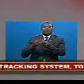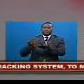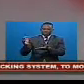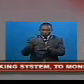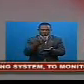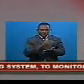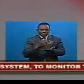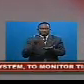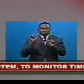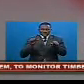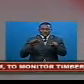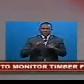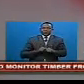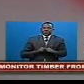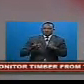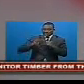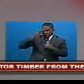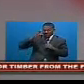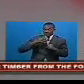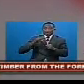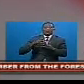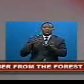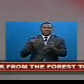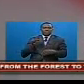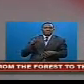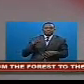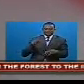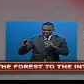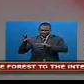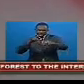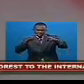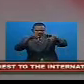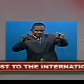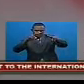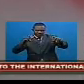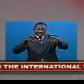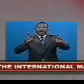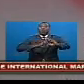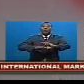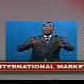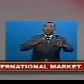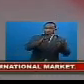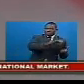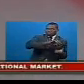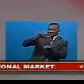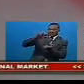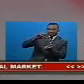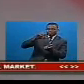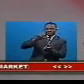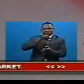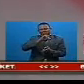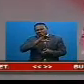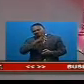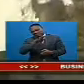Natural Resources, Mr. Kwejo Owusu-Ajeman, disclosed this when he inspected some rosewood ready for export under suspicious